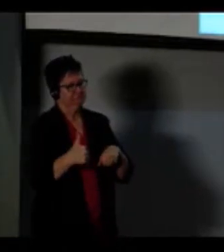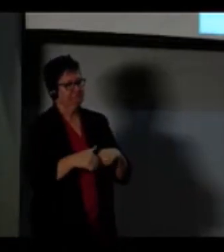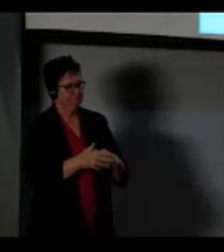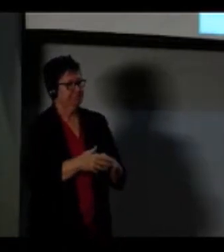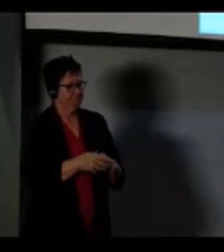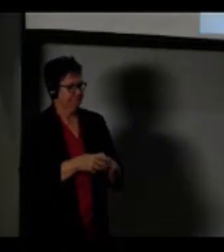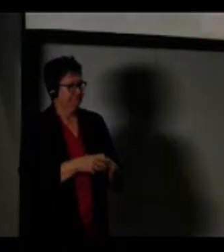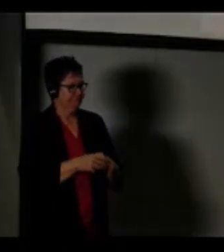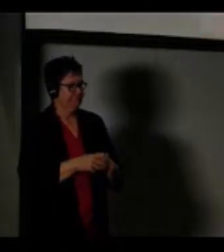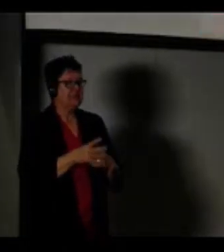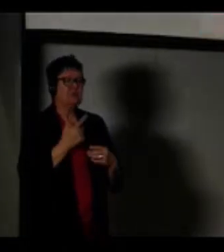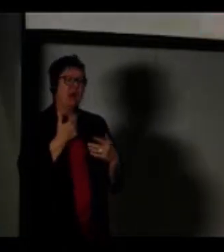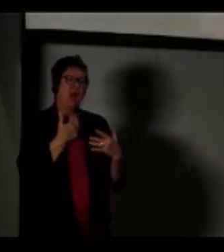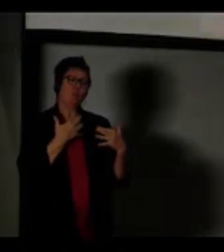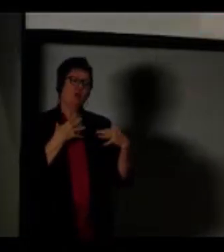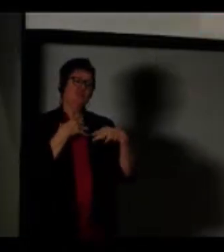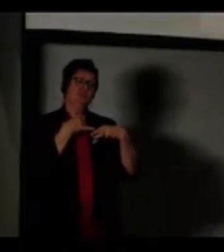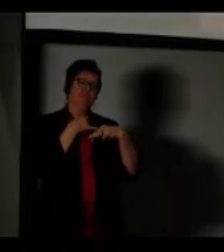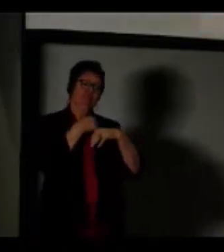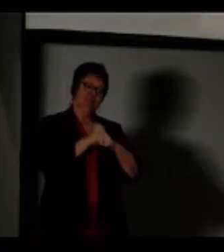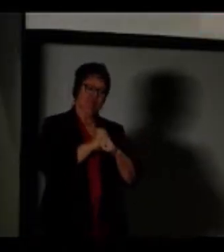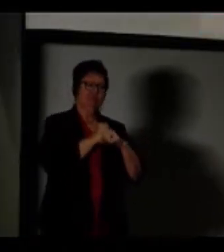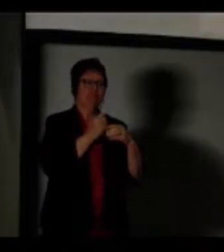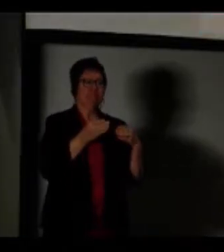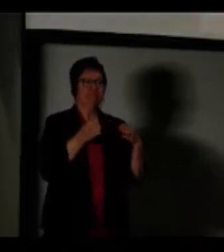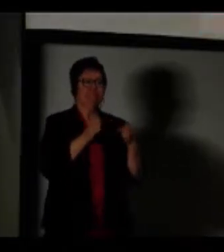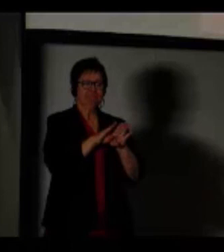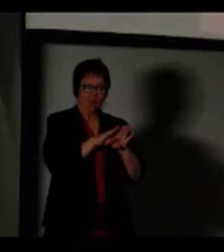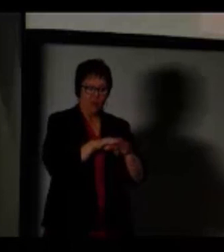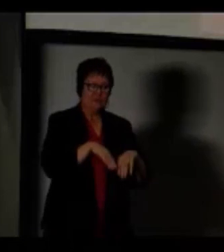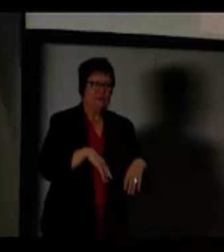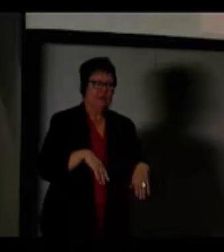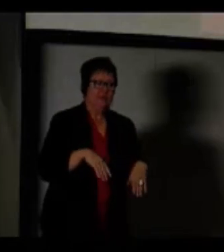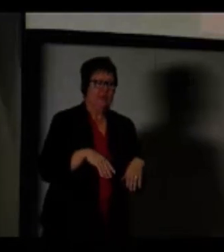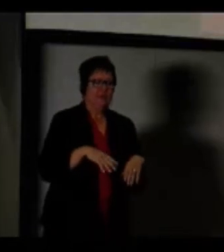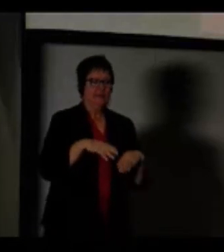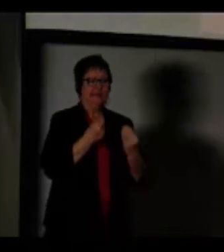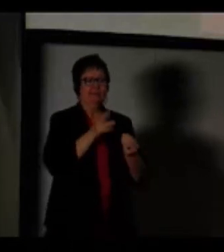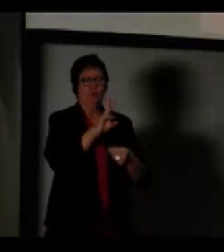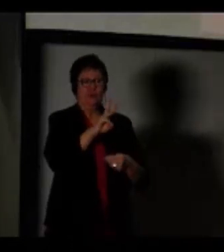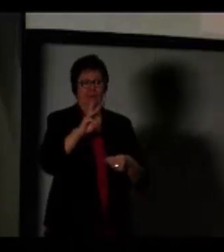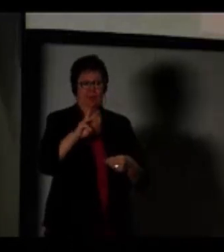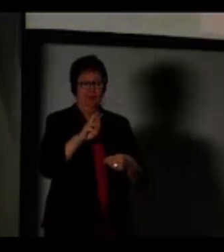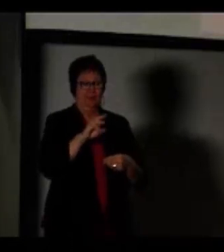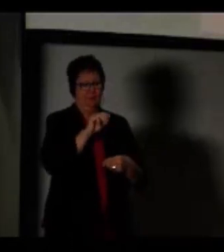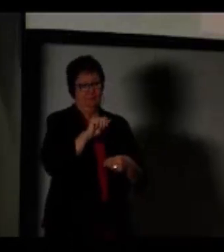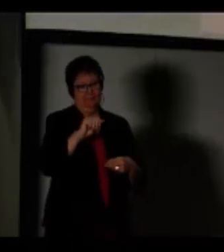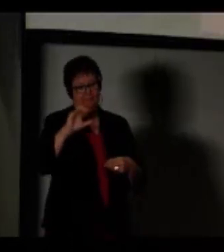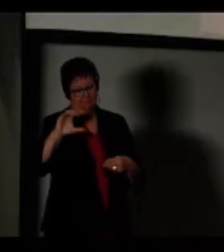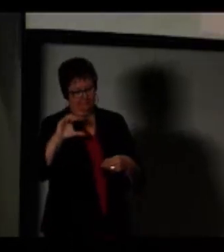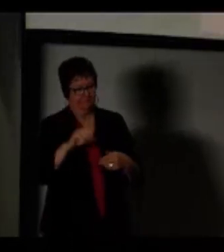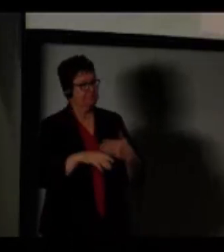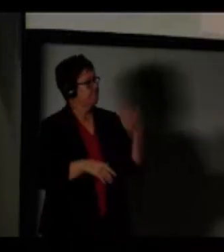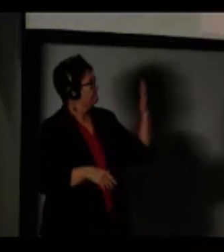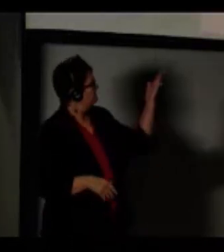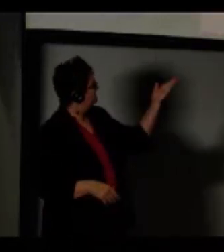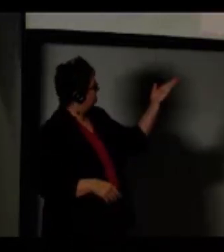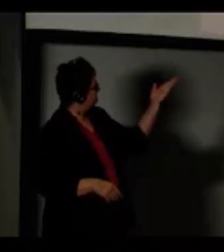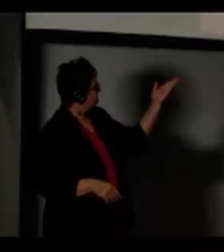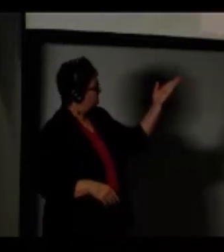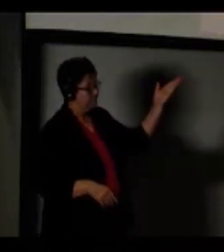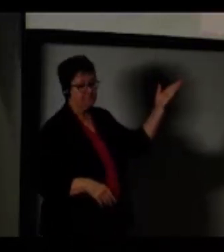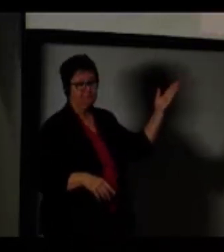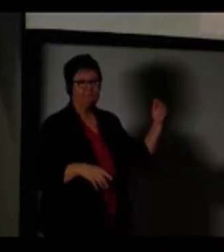I just want to close by giving you the website of the American Art Collaborative. Here you can